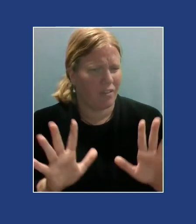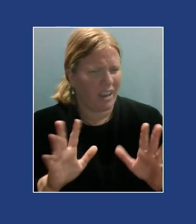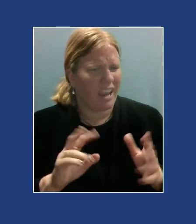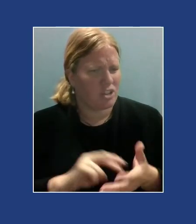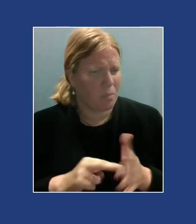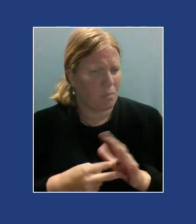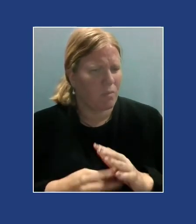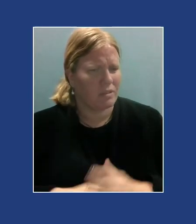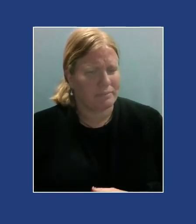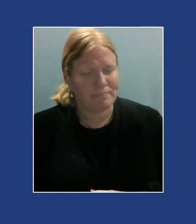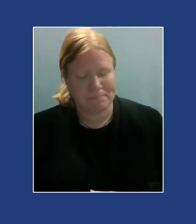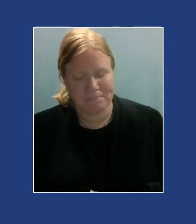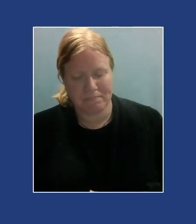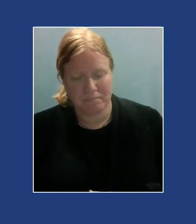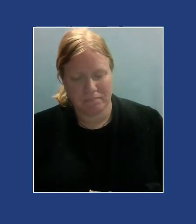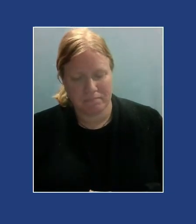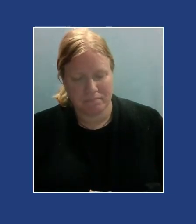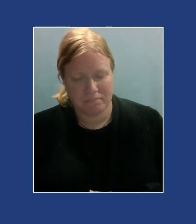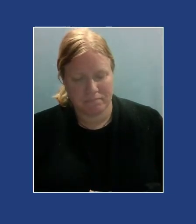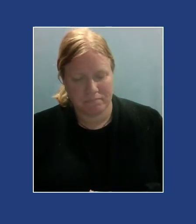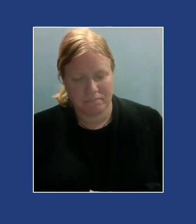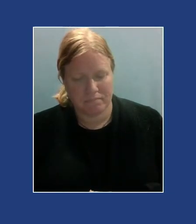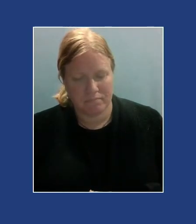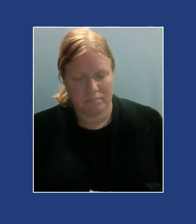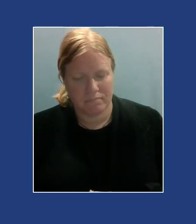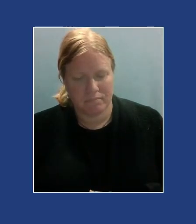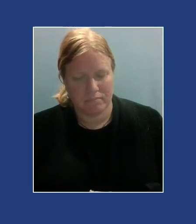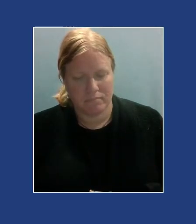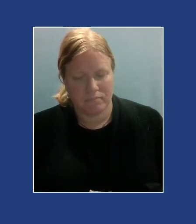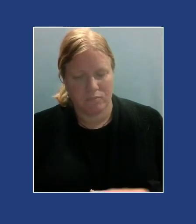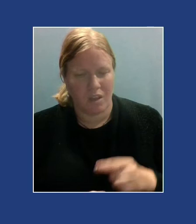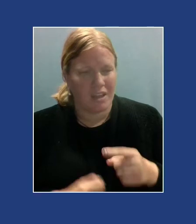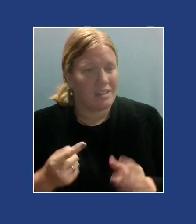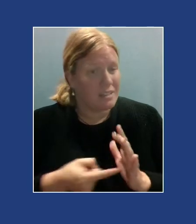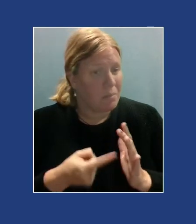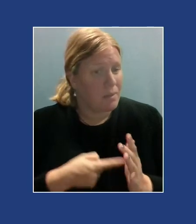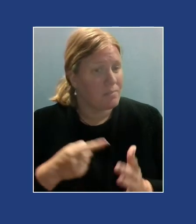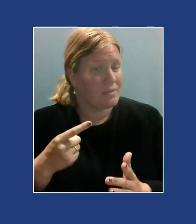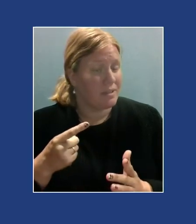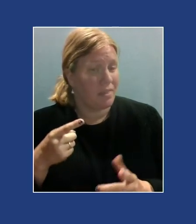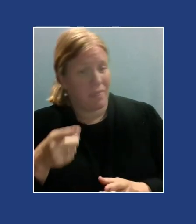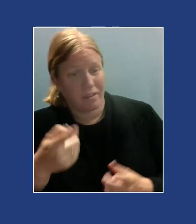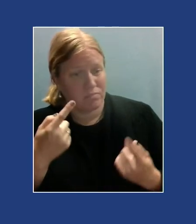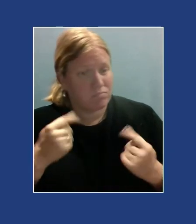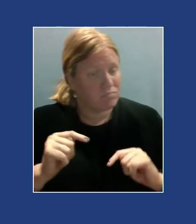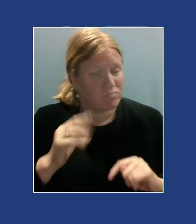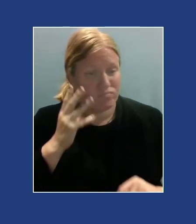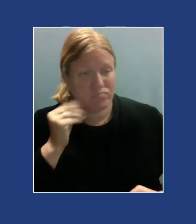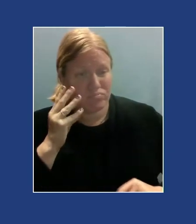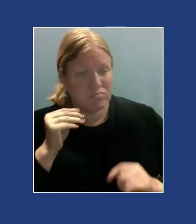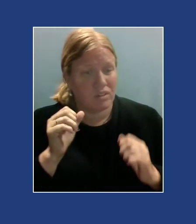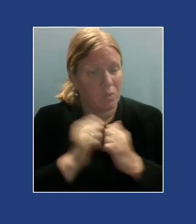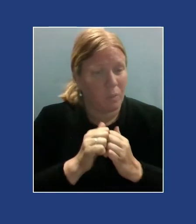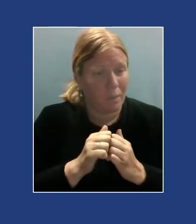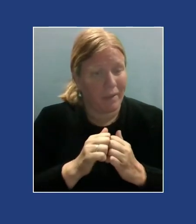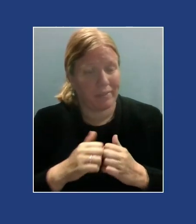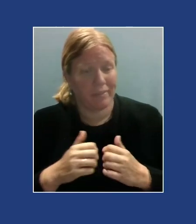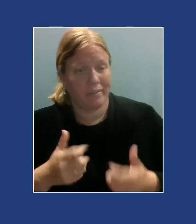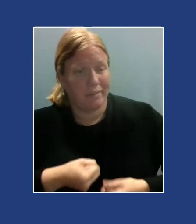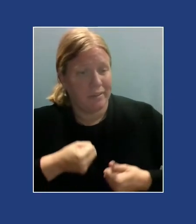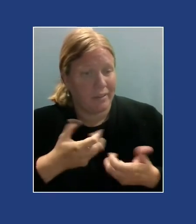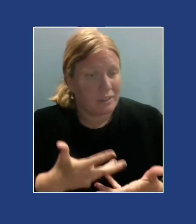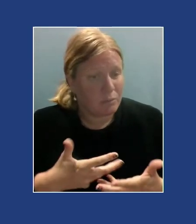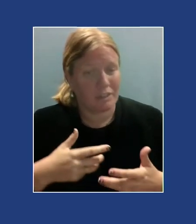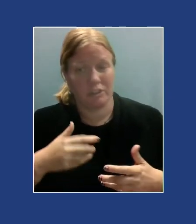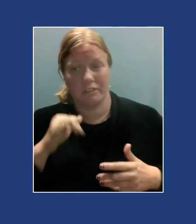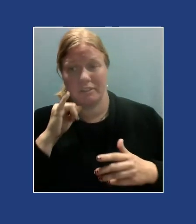Patients may benefit from experimenting with different gender identity labels, gender identity expressions. Clinicians